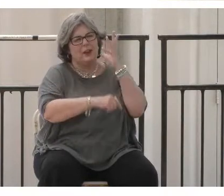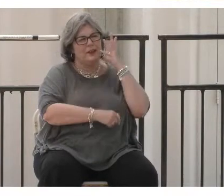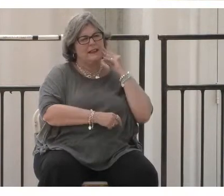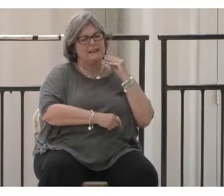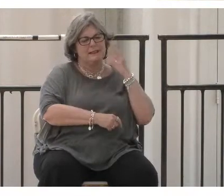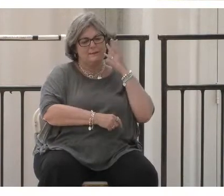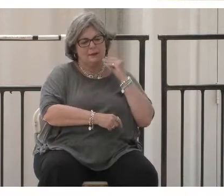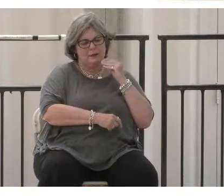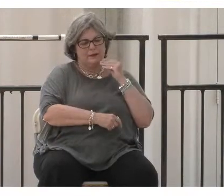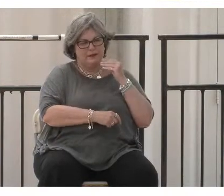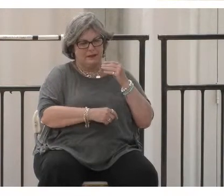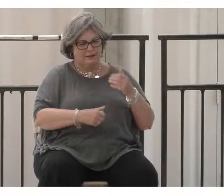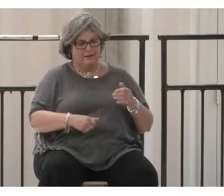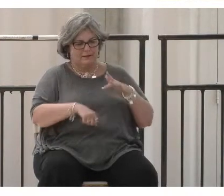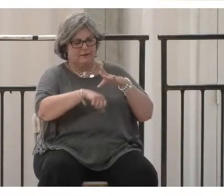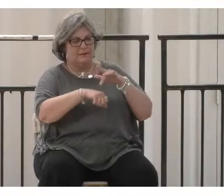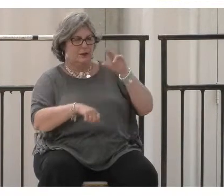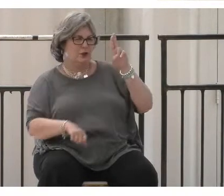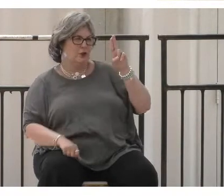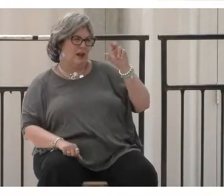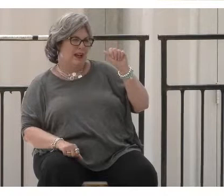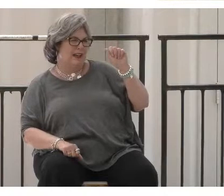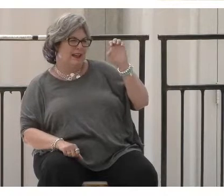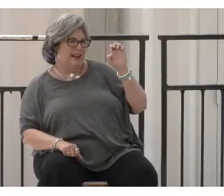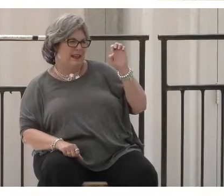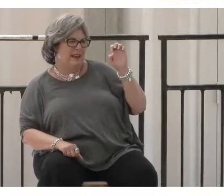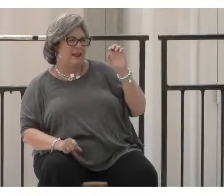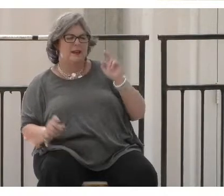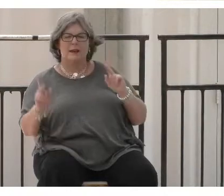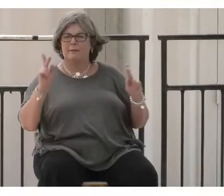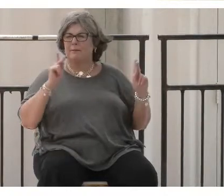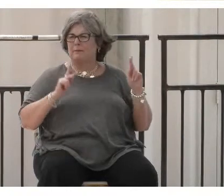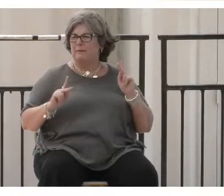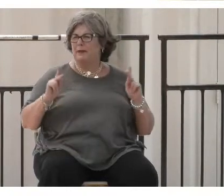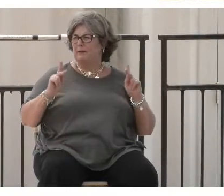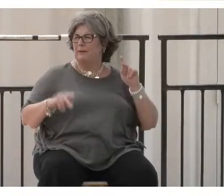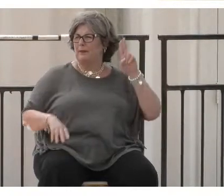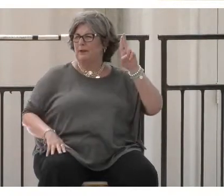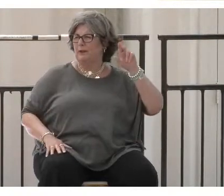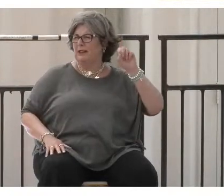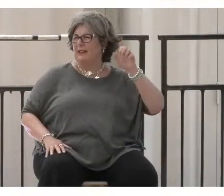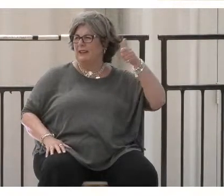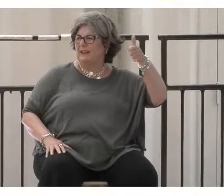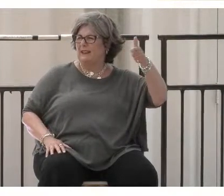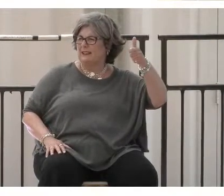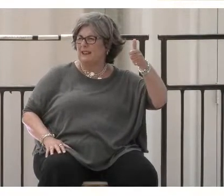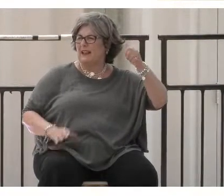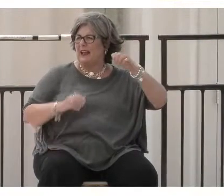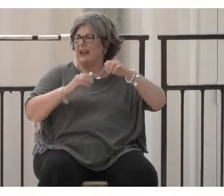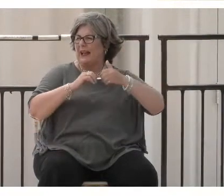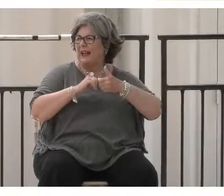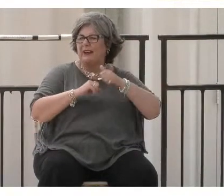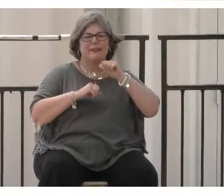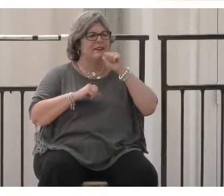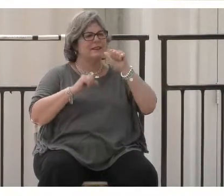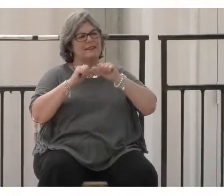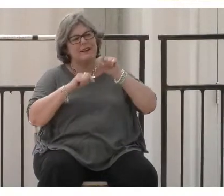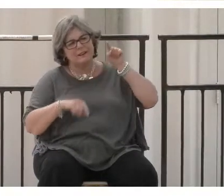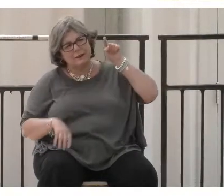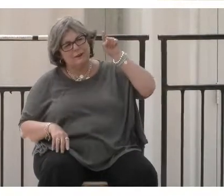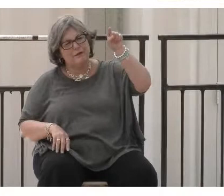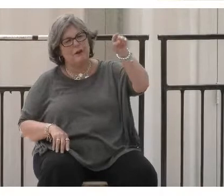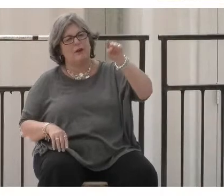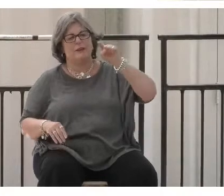experience of being in the UAE. We hope that people will get a sense of not only the UAE, but how the UAE is not so far away, how we're all